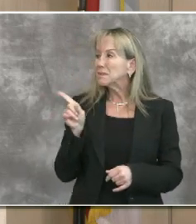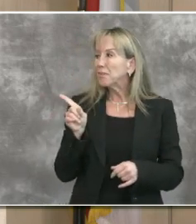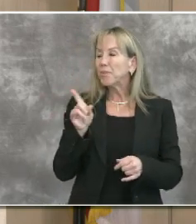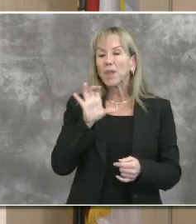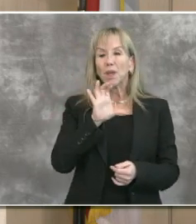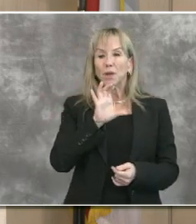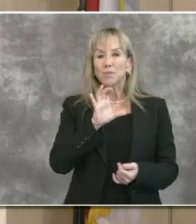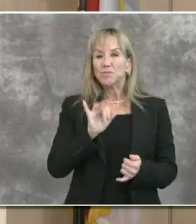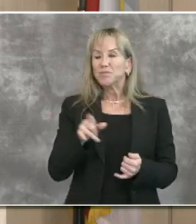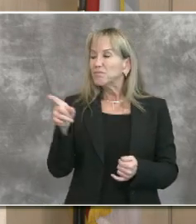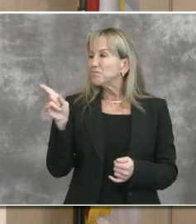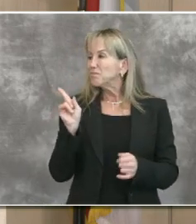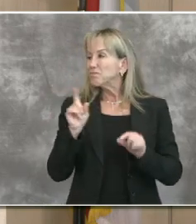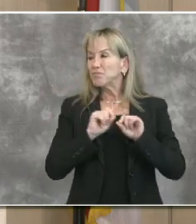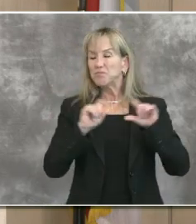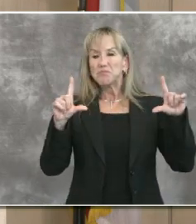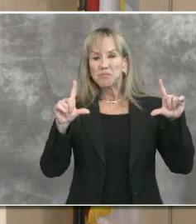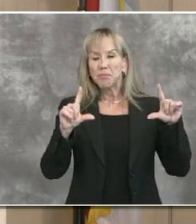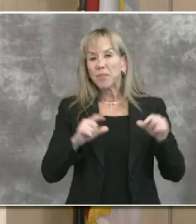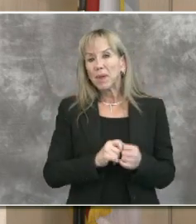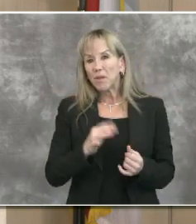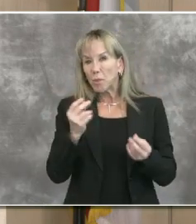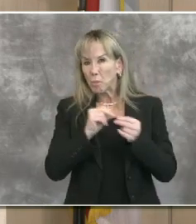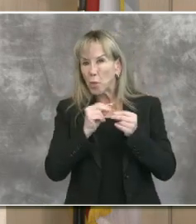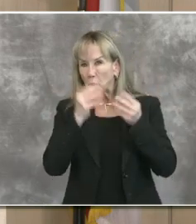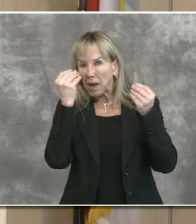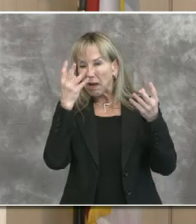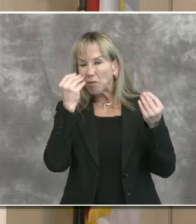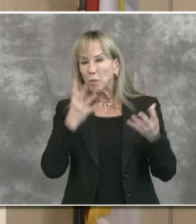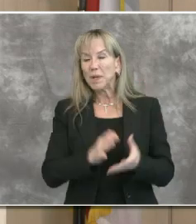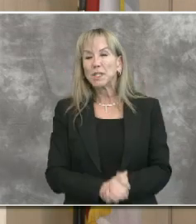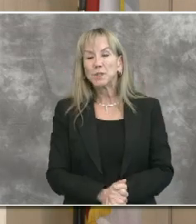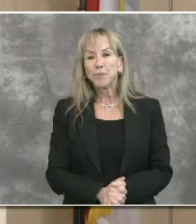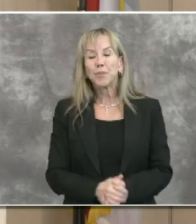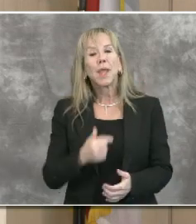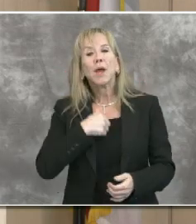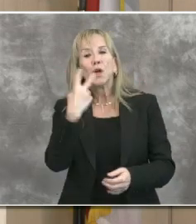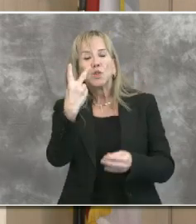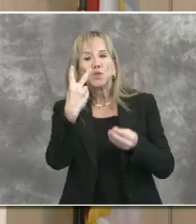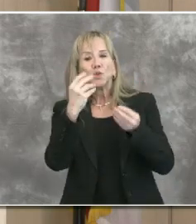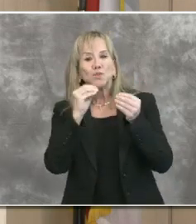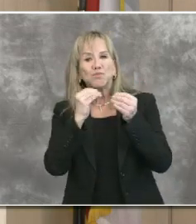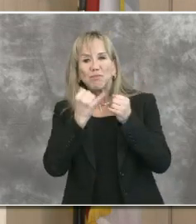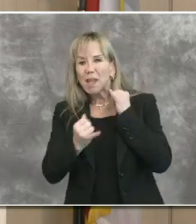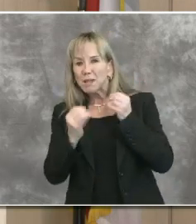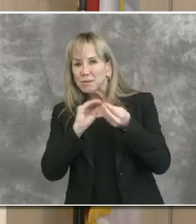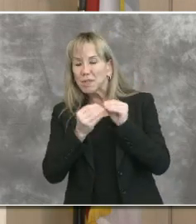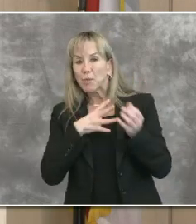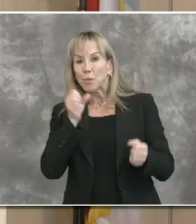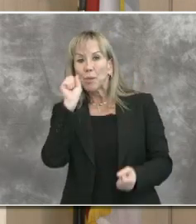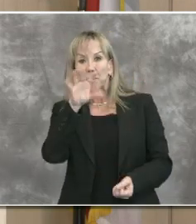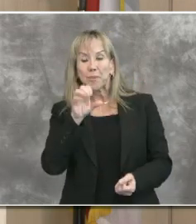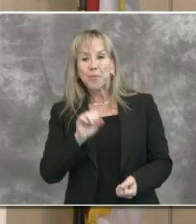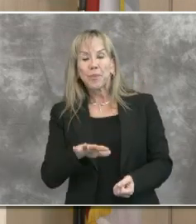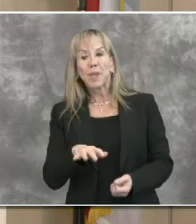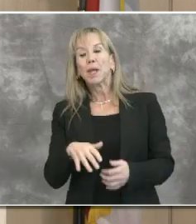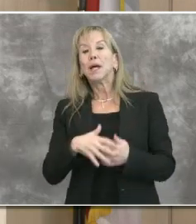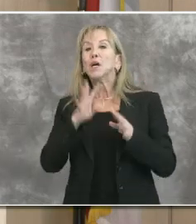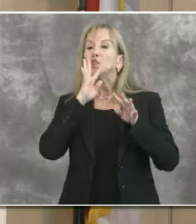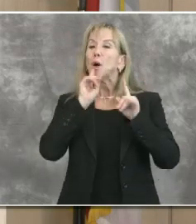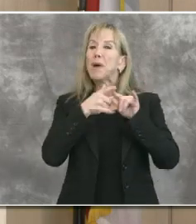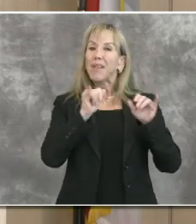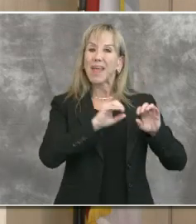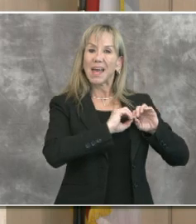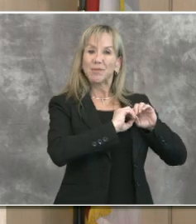www.coronavirus-sd.com. And I just have two last statistics to share with you. Regarding outbreaks in